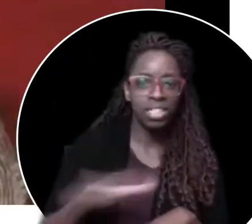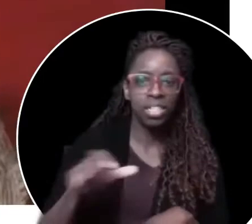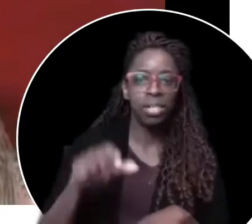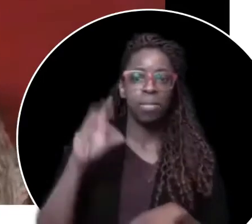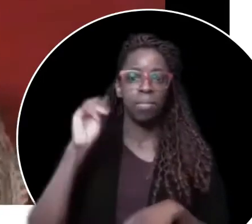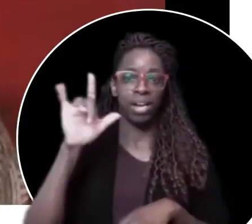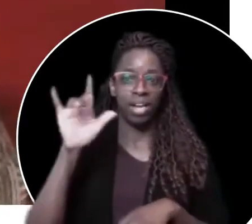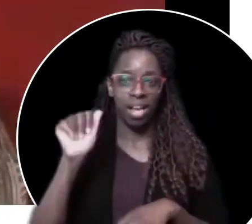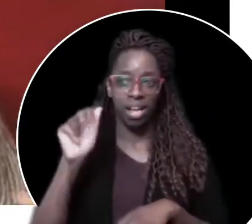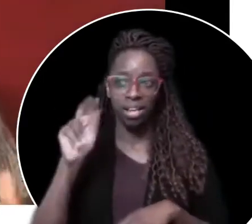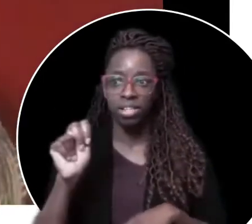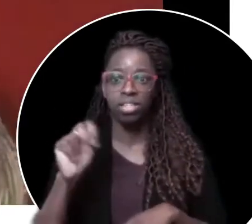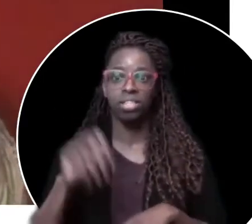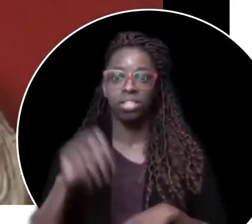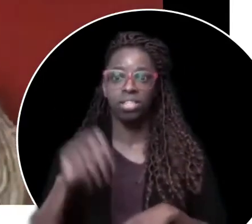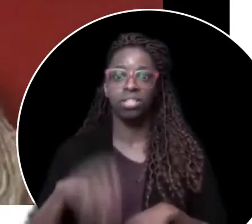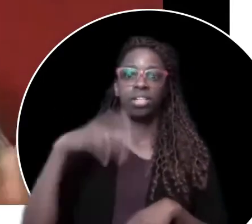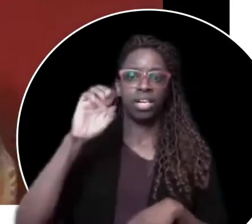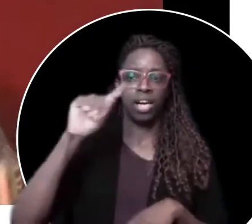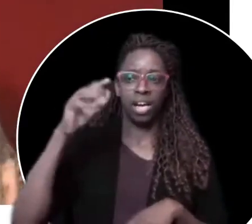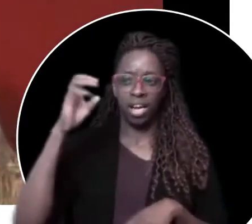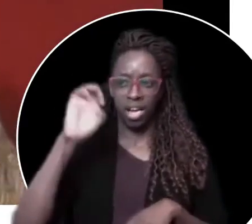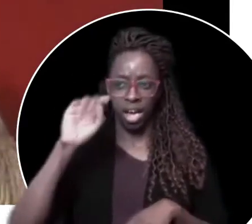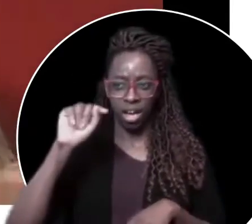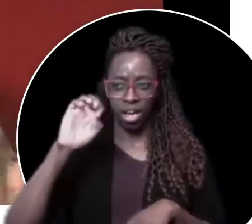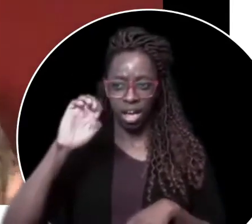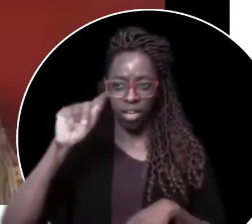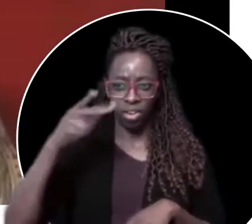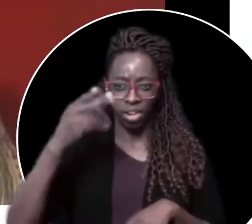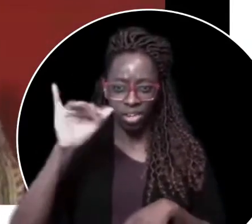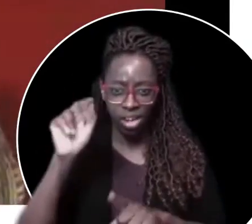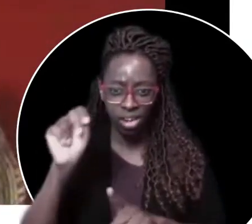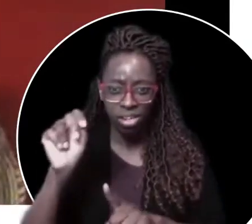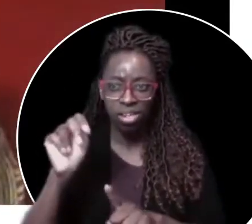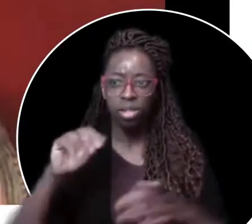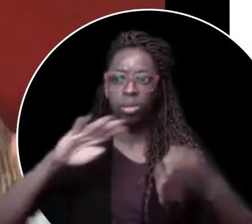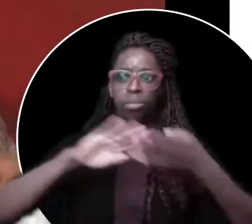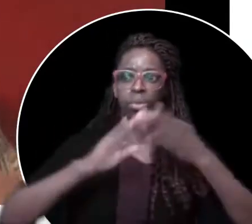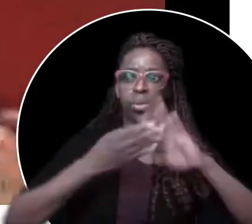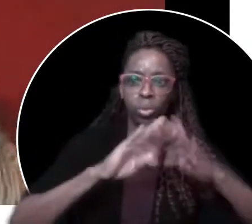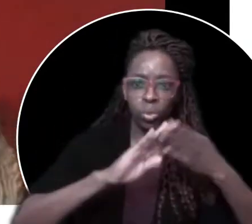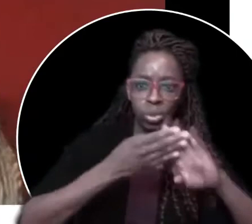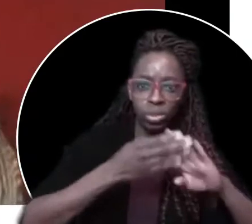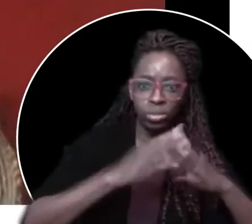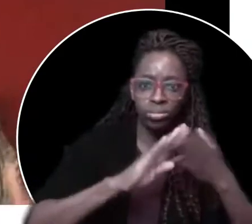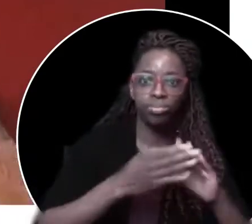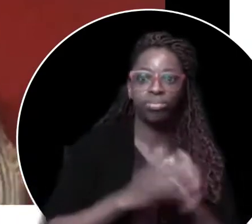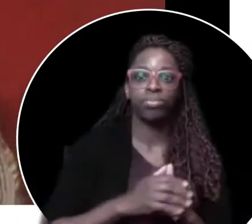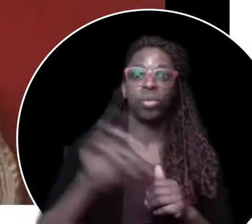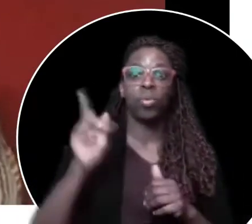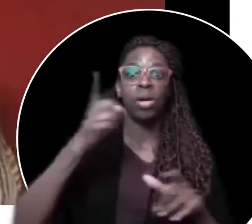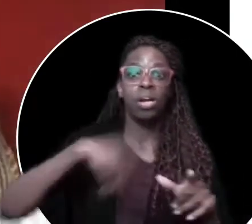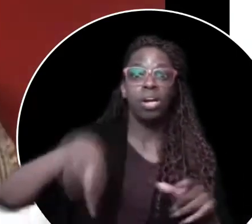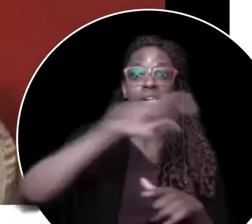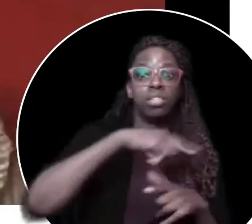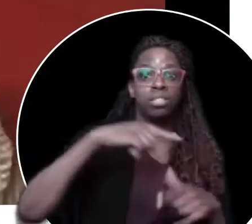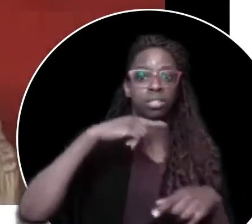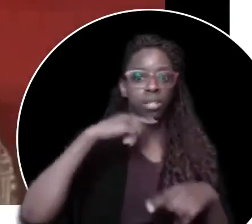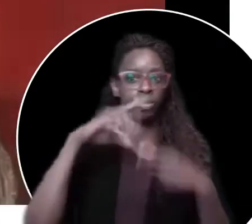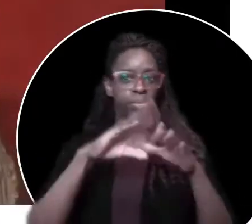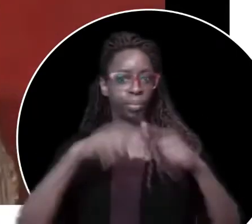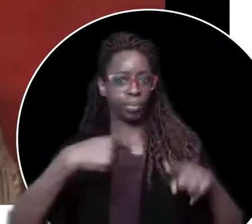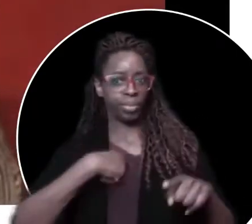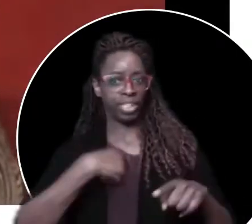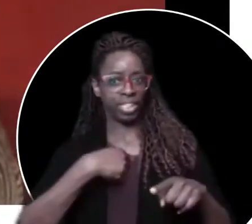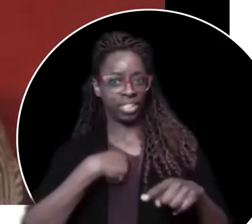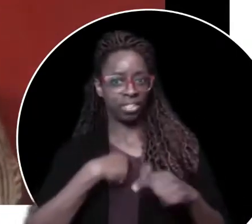all that was said about me or anybody like me was said by somebody that was